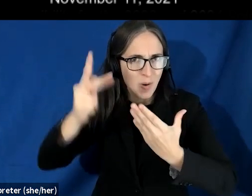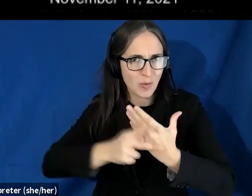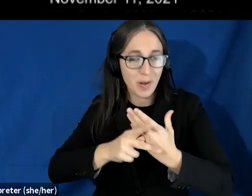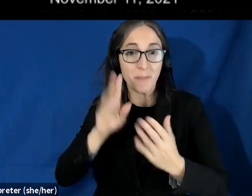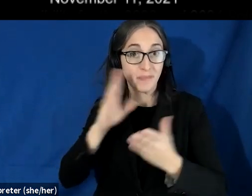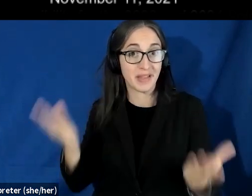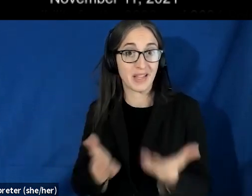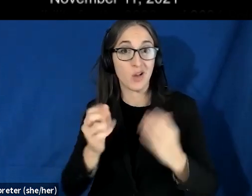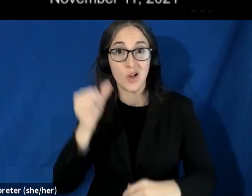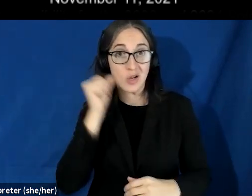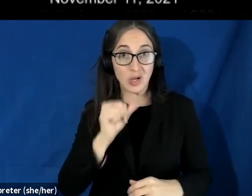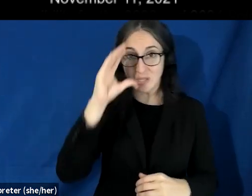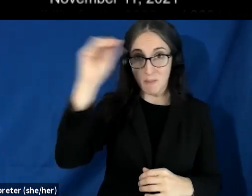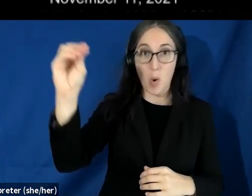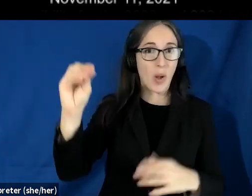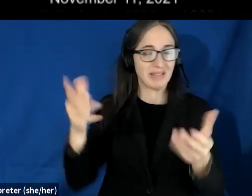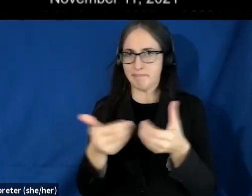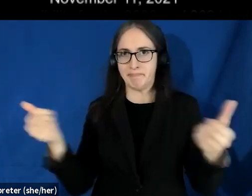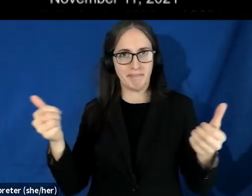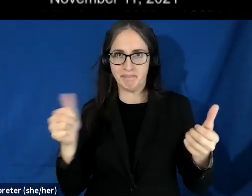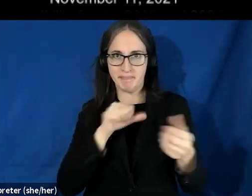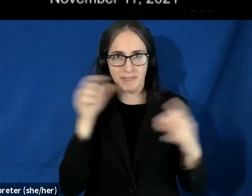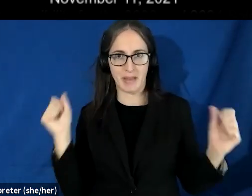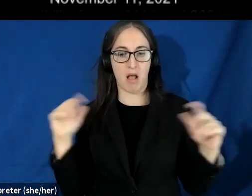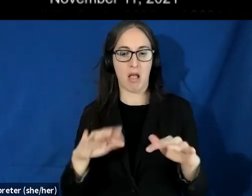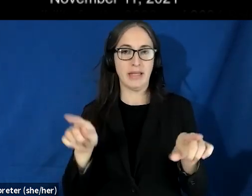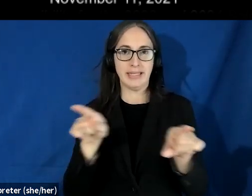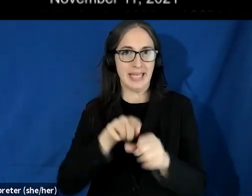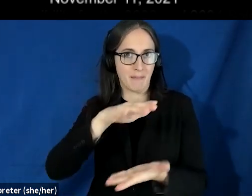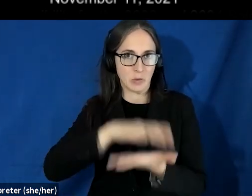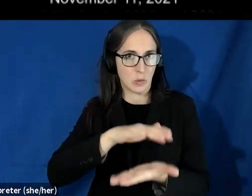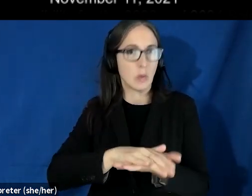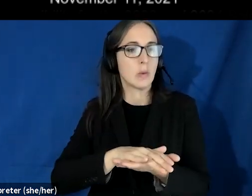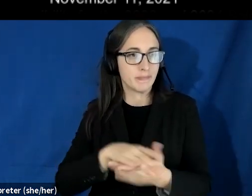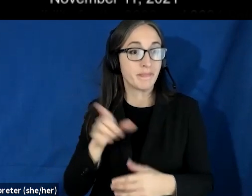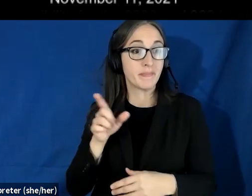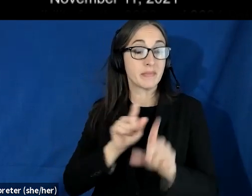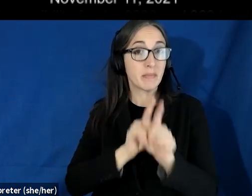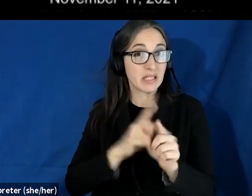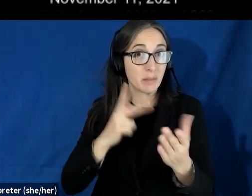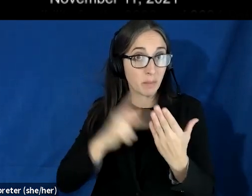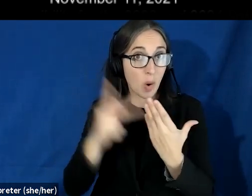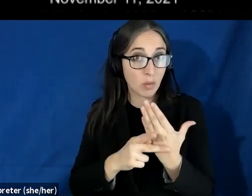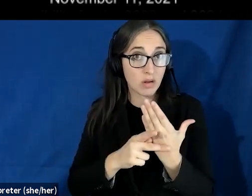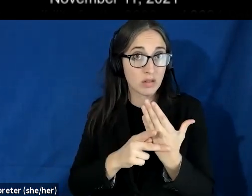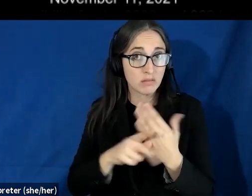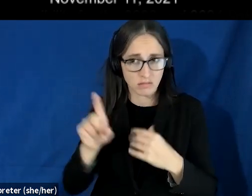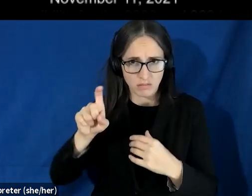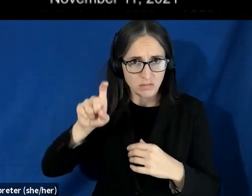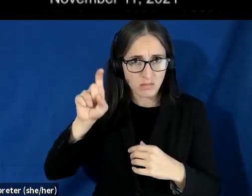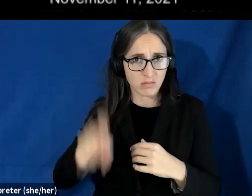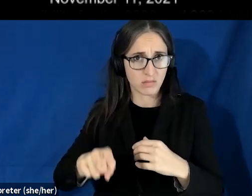at the same school and they're separated. Mentoring programs should be run